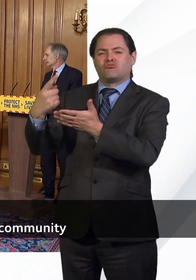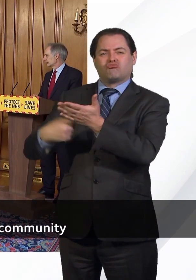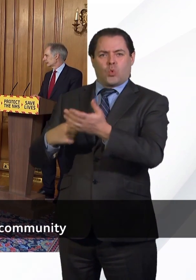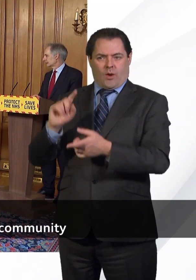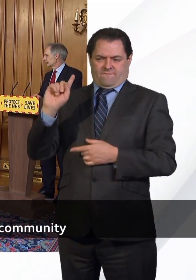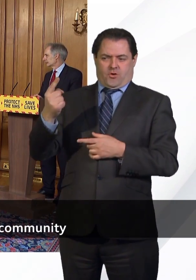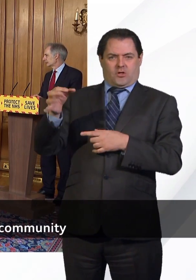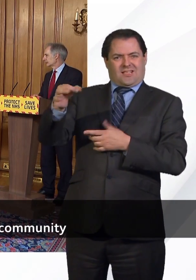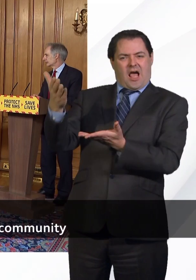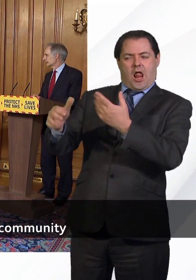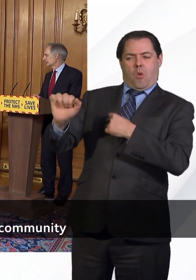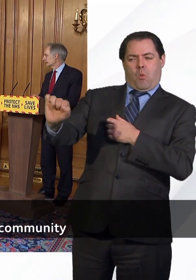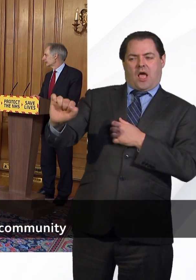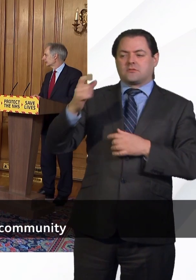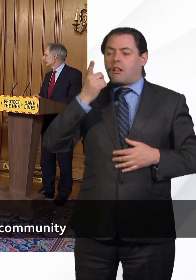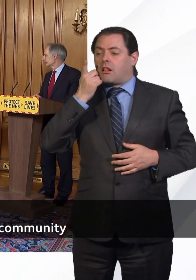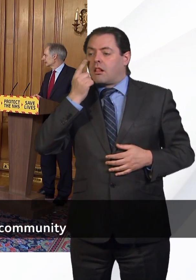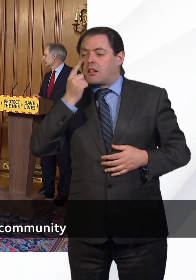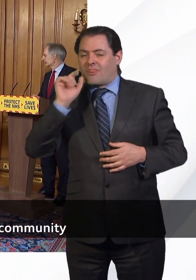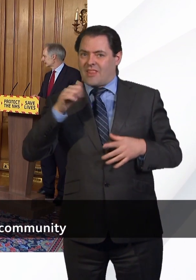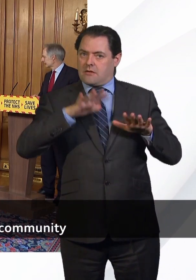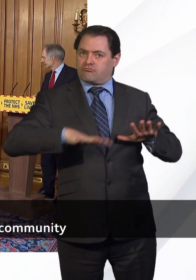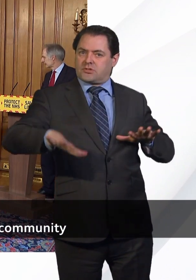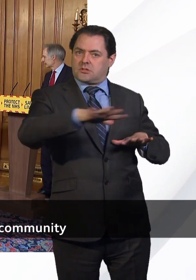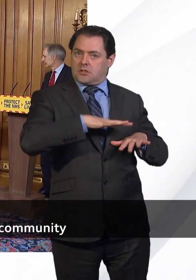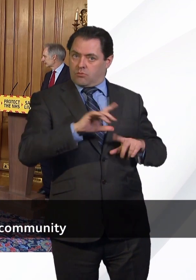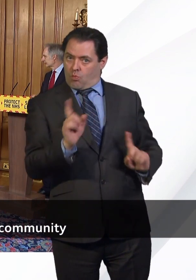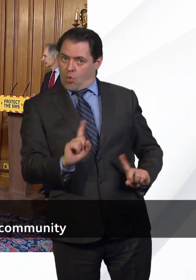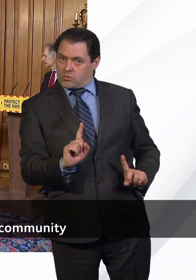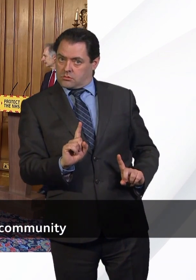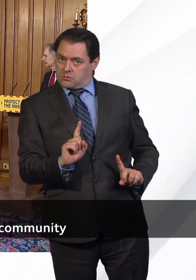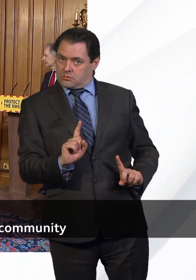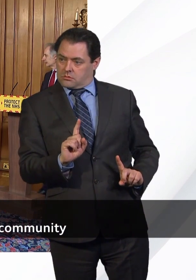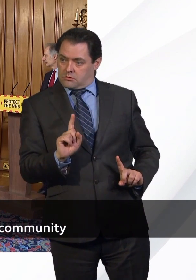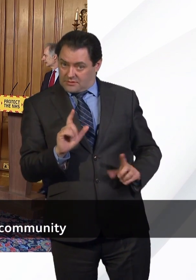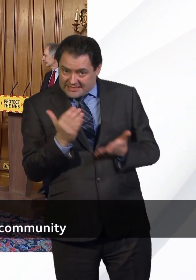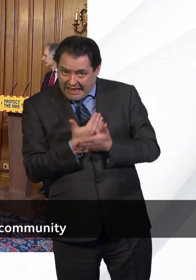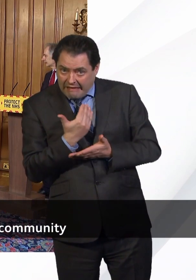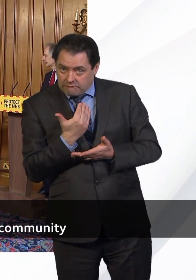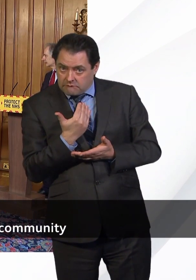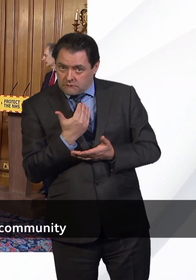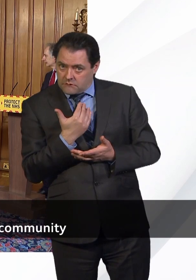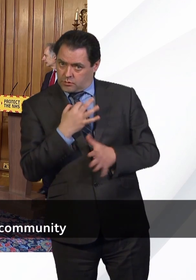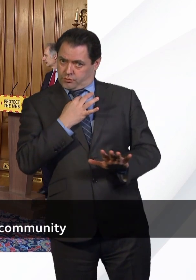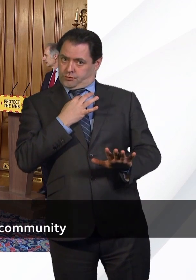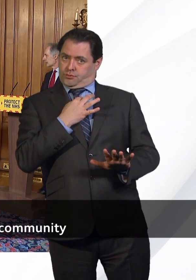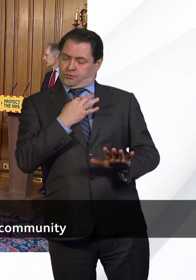is it safe to do so? Well, I want to thank Isle of Wight radio listeners for how much they've engaged with this